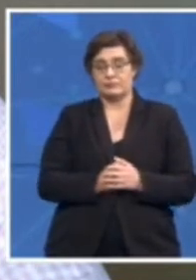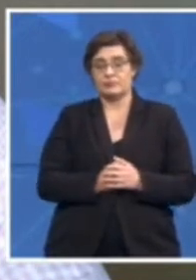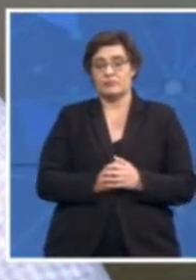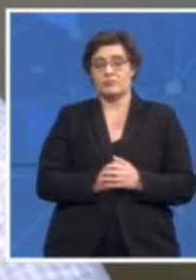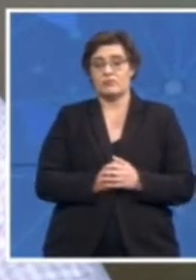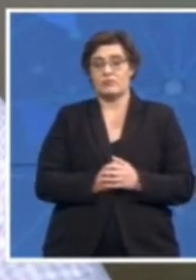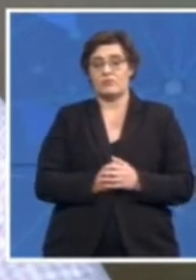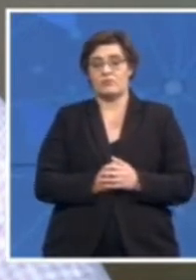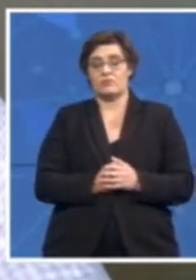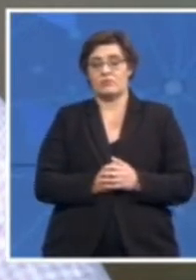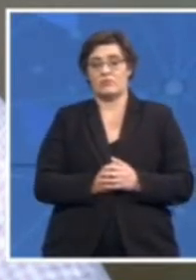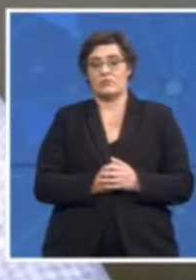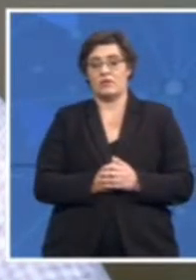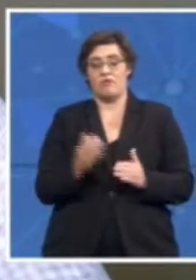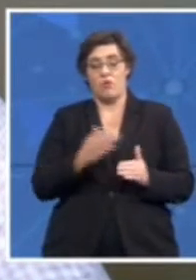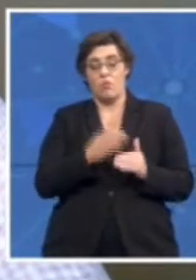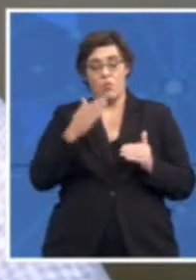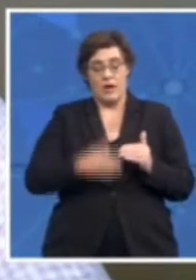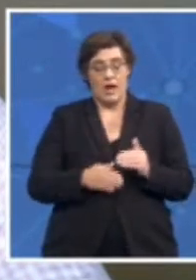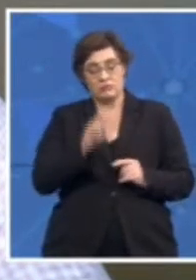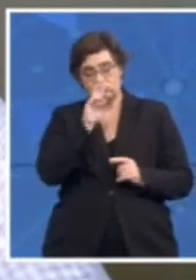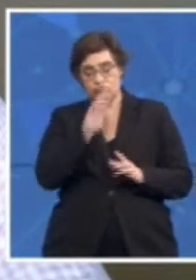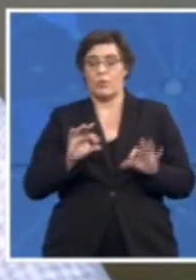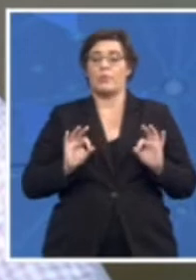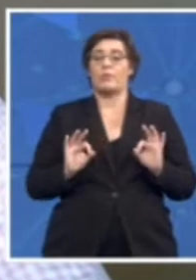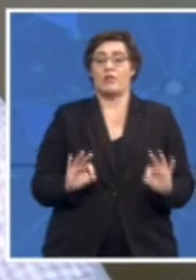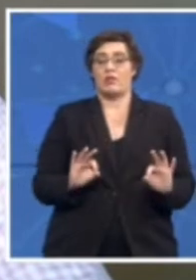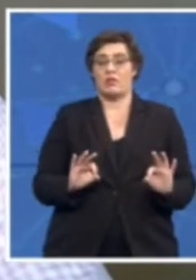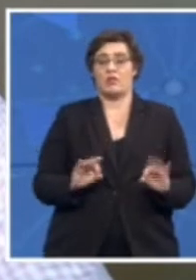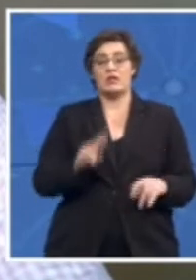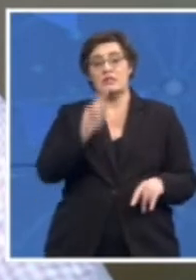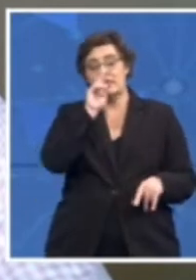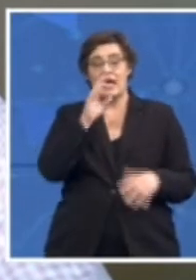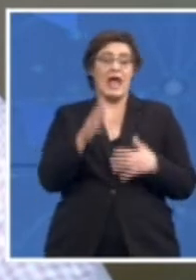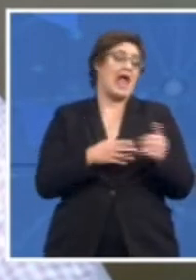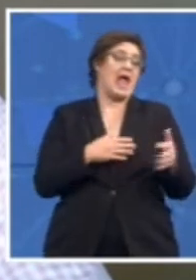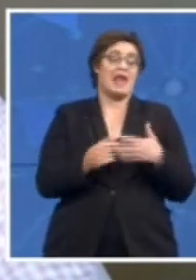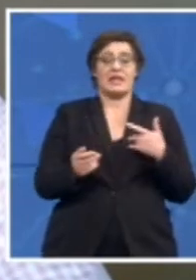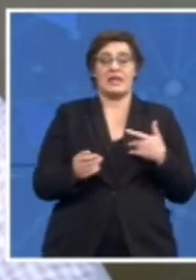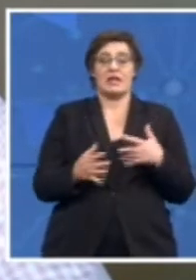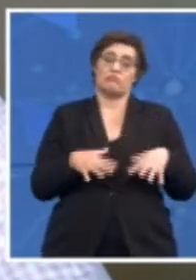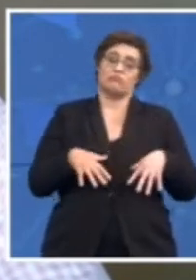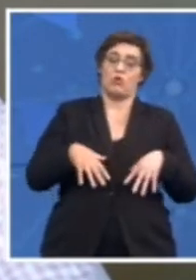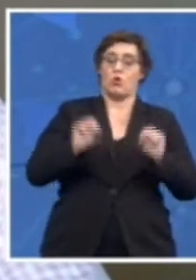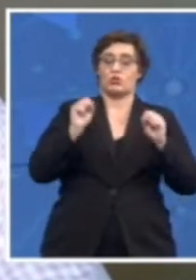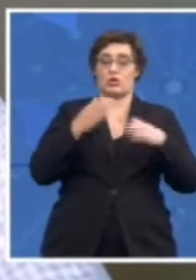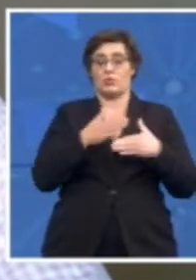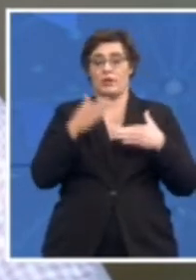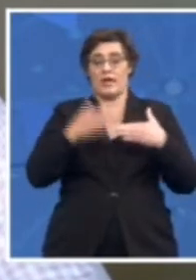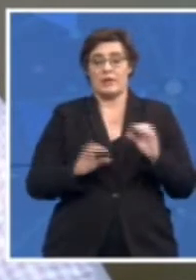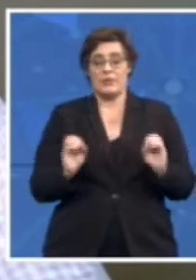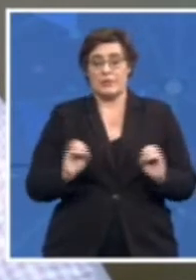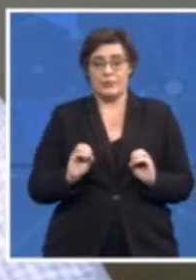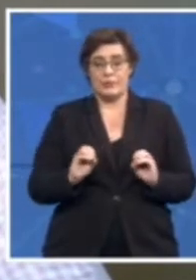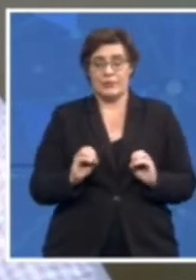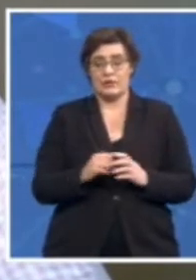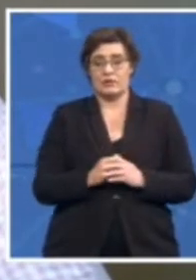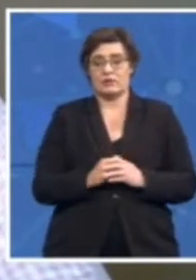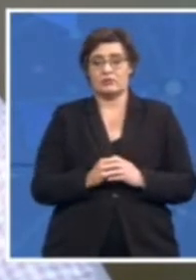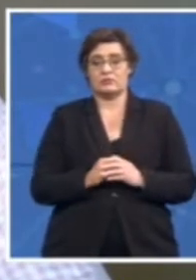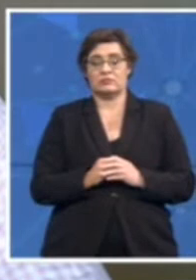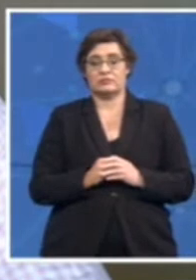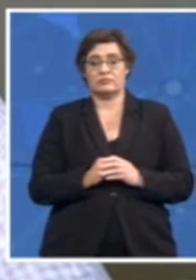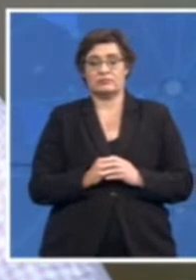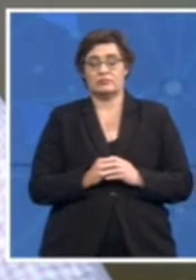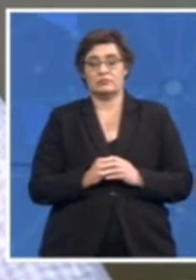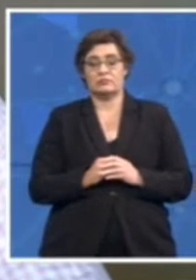good. We don't see any prospect for load shedding over the weekend. Of course, we will apprise you of what